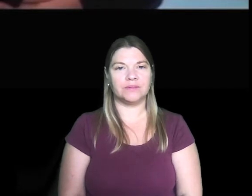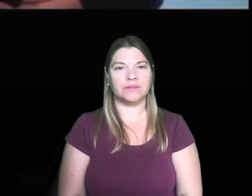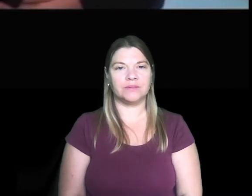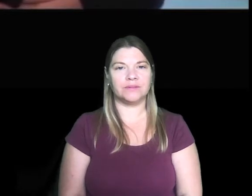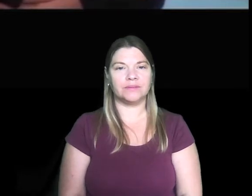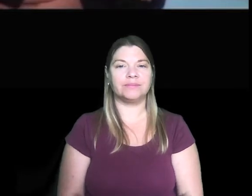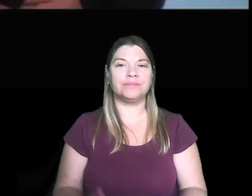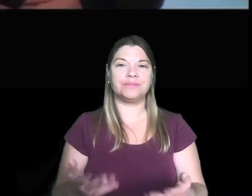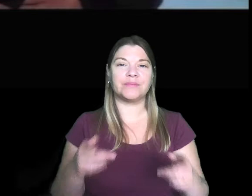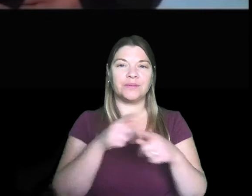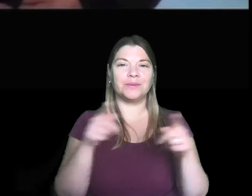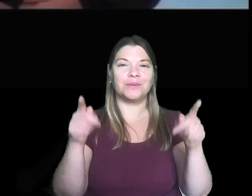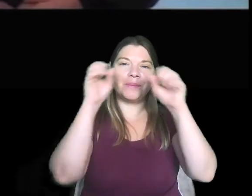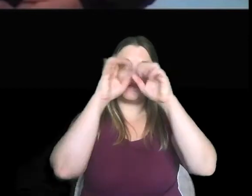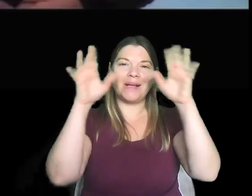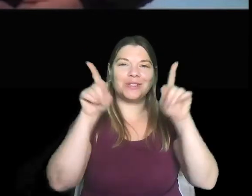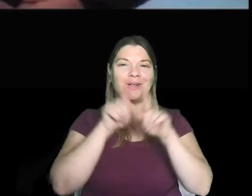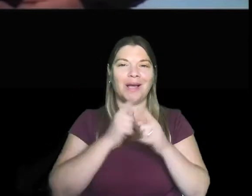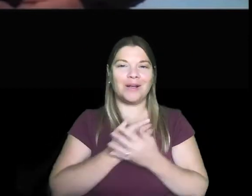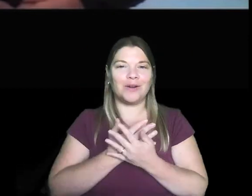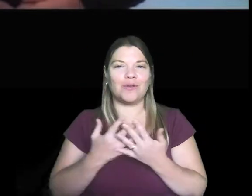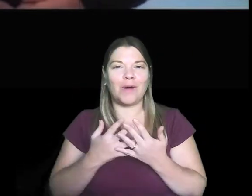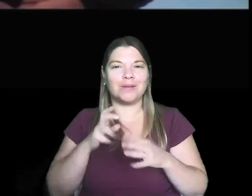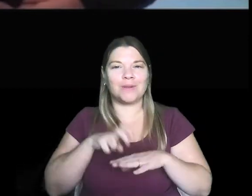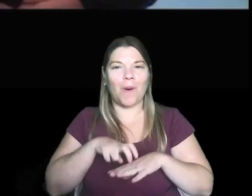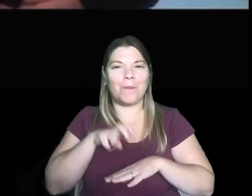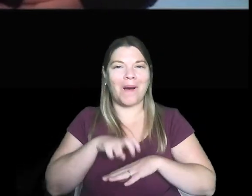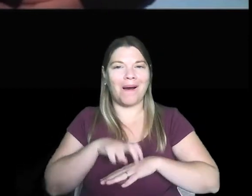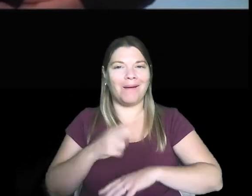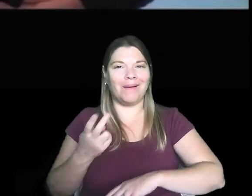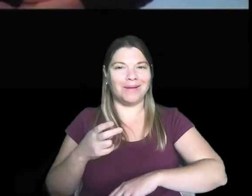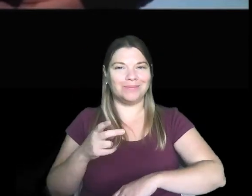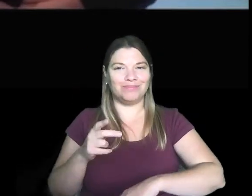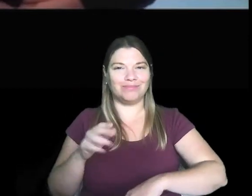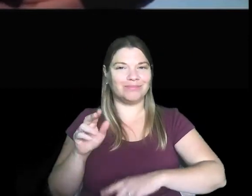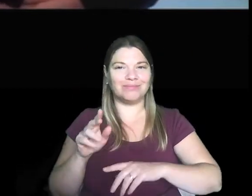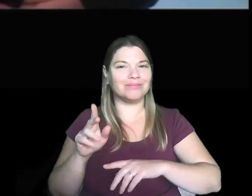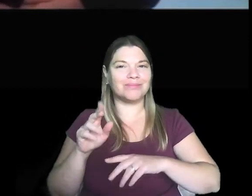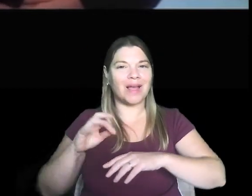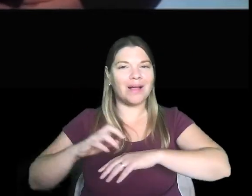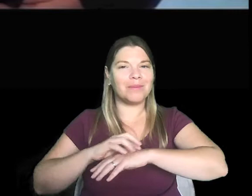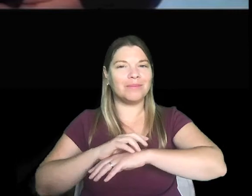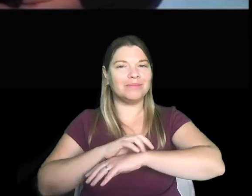Can you imagine a grasshopper dancing across your skin?